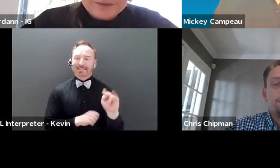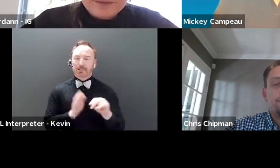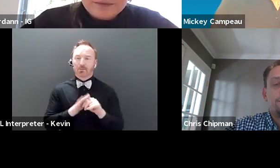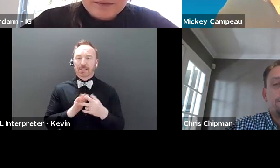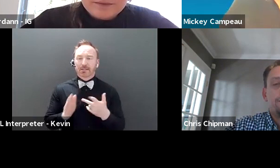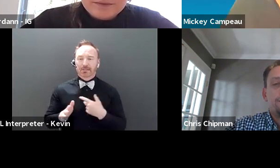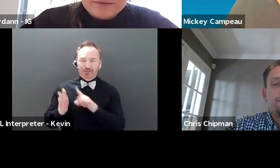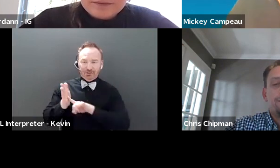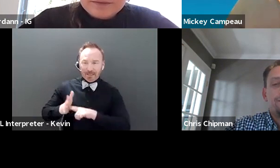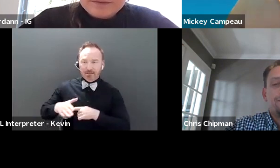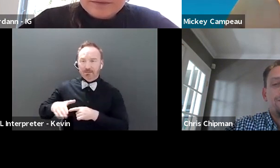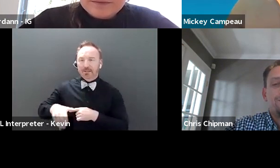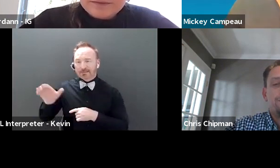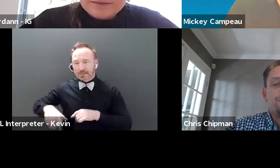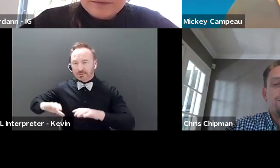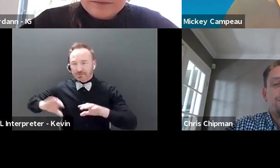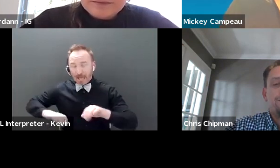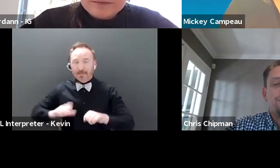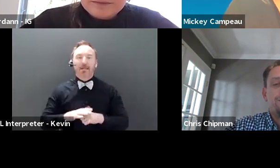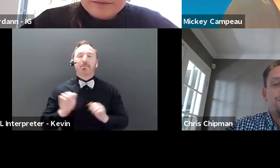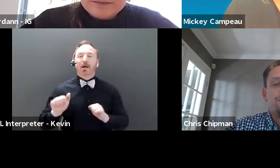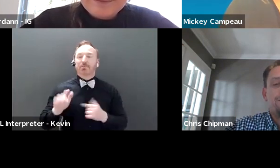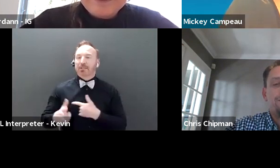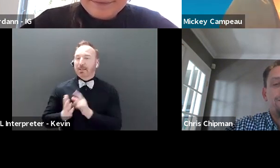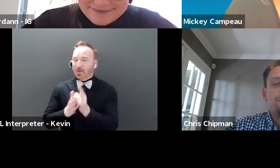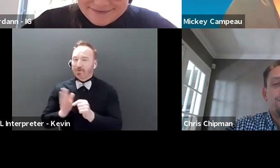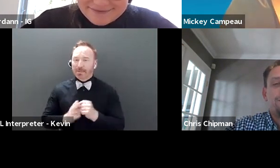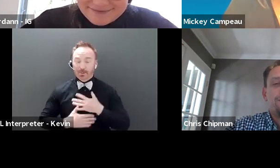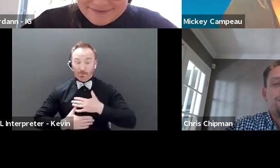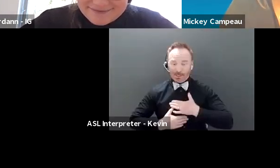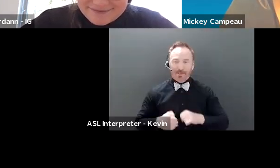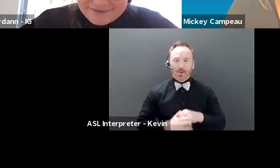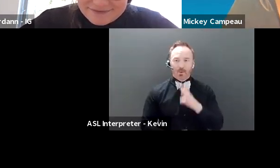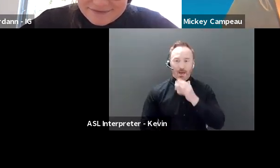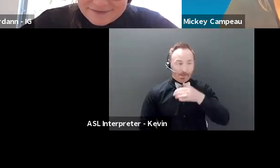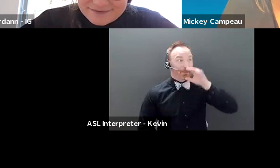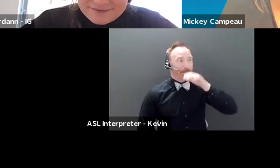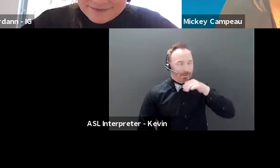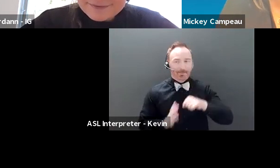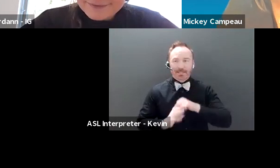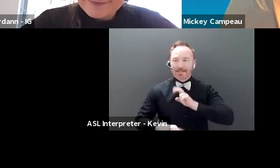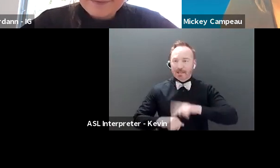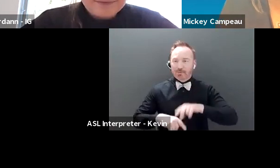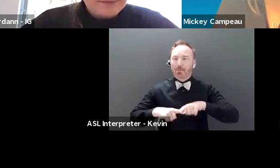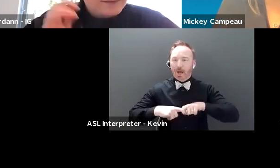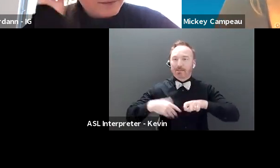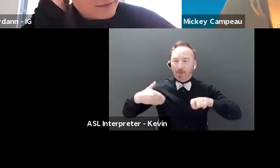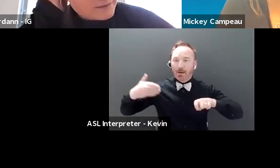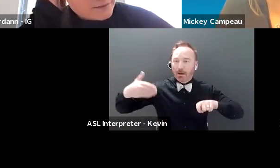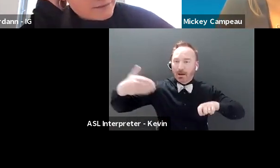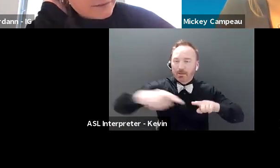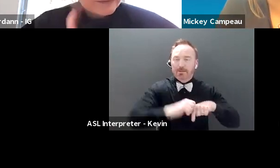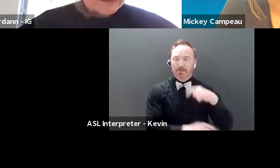to breathe. Certainly for me to take a breath, grab a sip of water. So there'll be some natural pauses as we go throughout our presentation